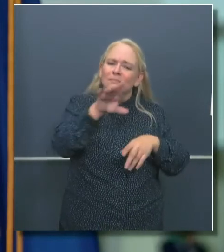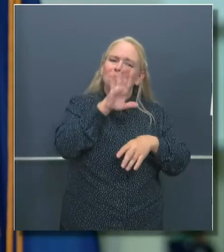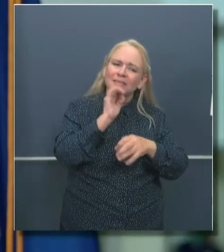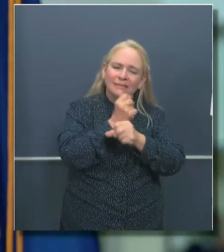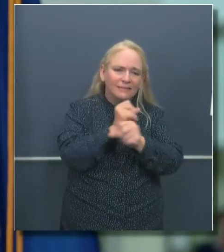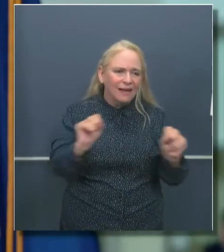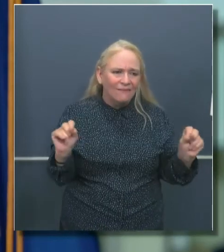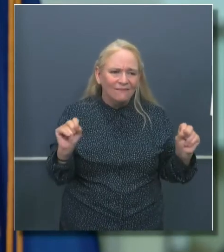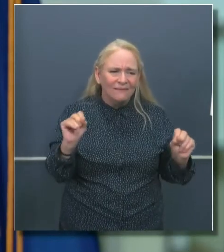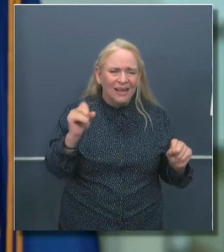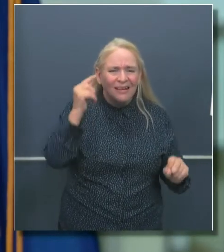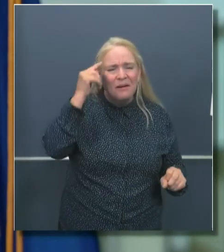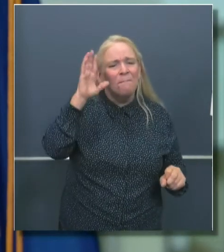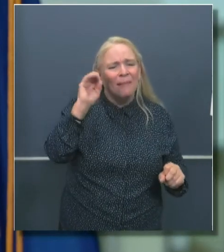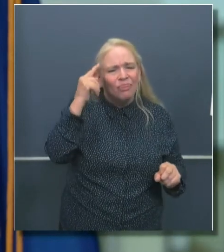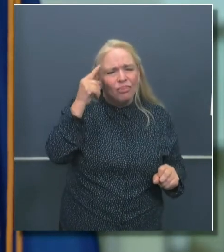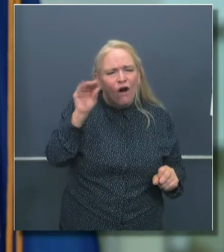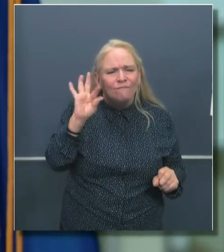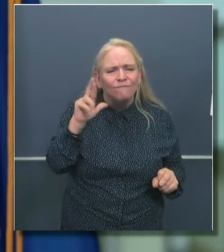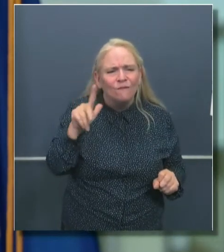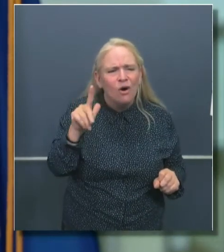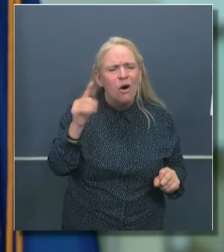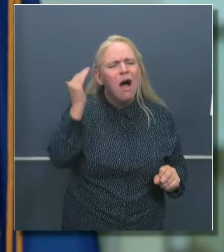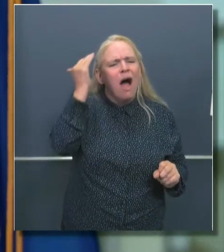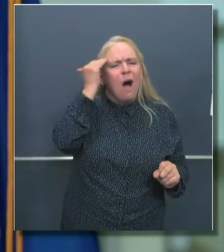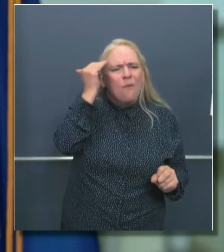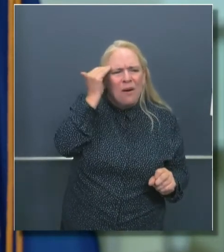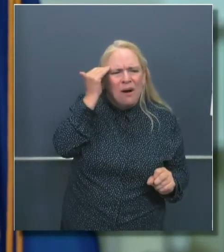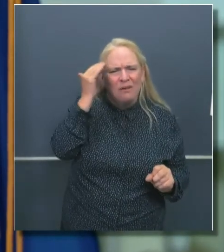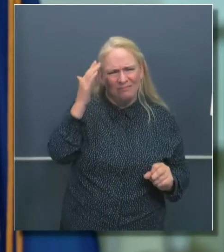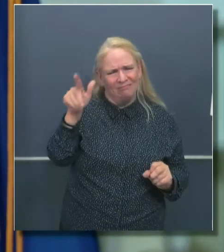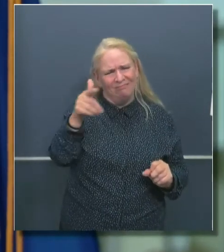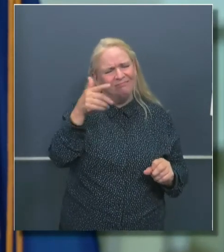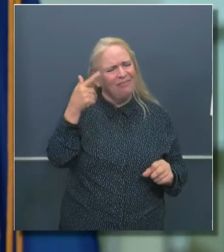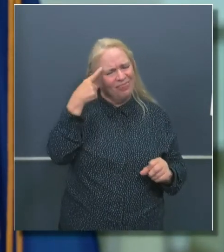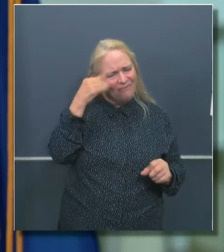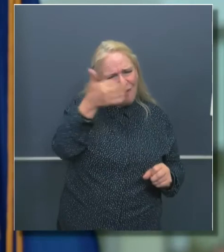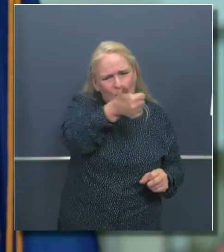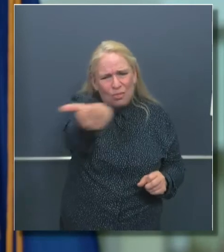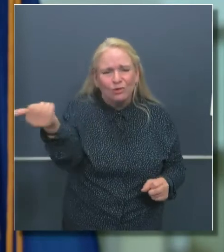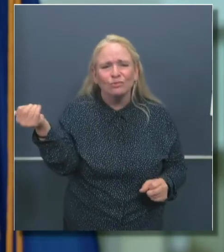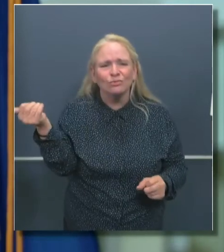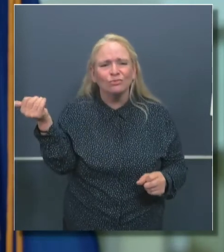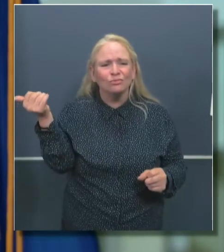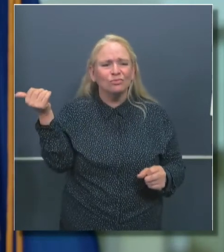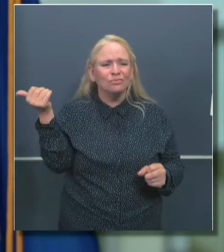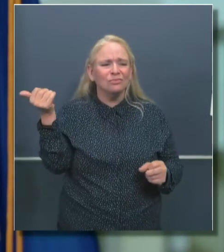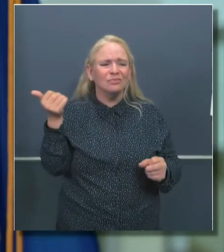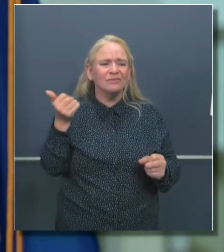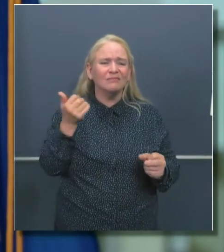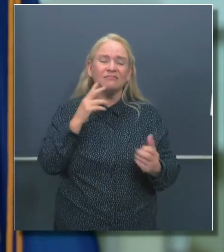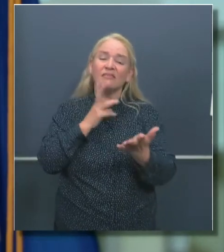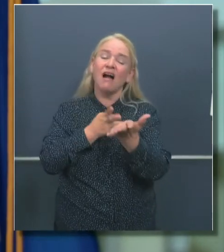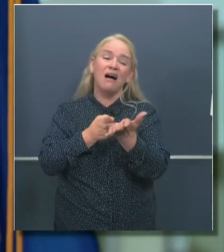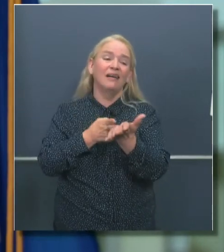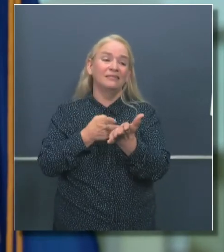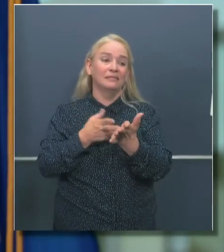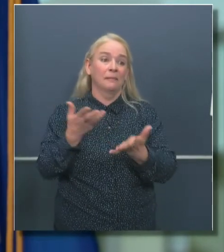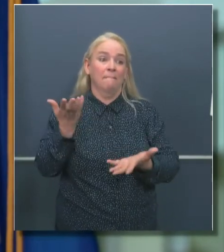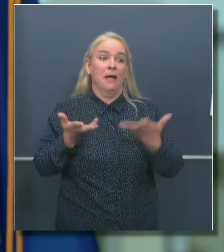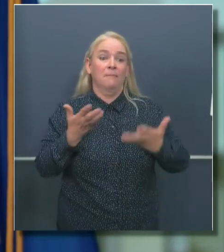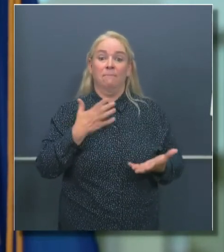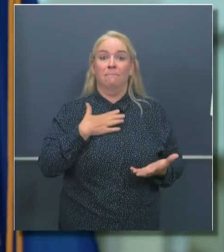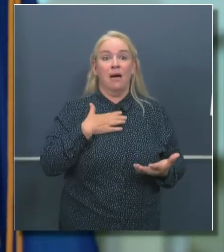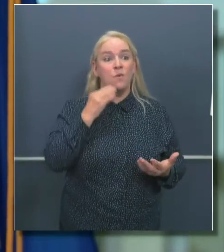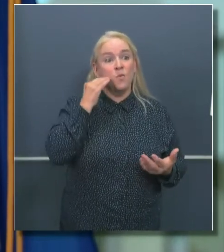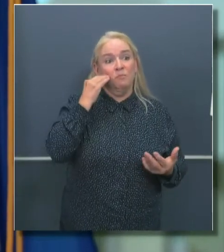about themselves and others. Just because, I honestly, I maybe was unique in my household, but I don't think it was. I